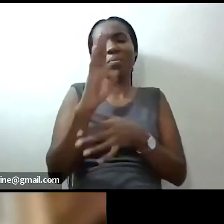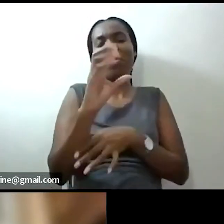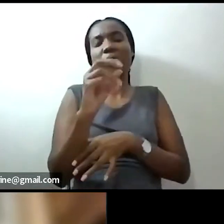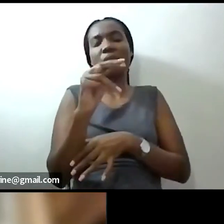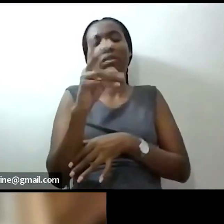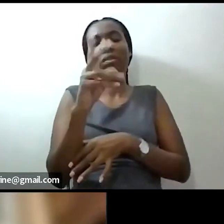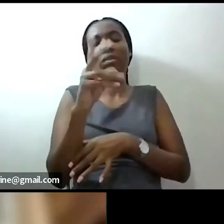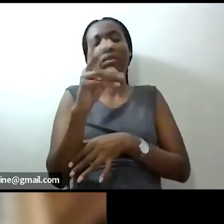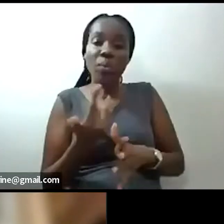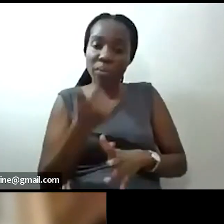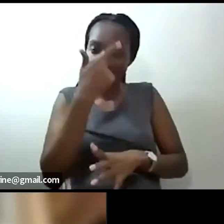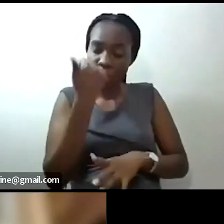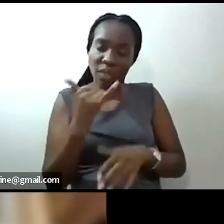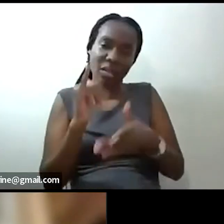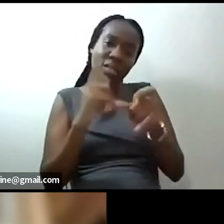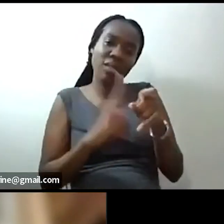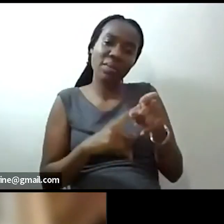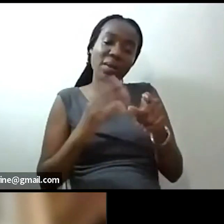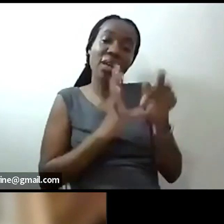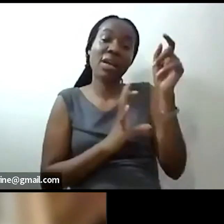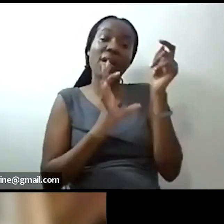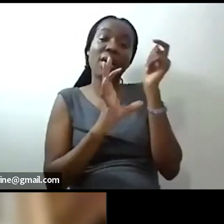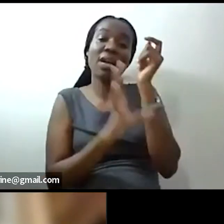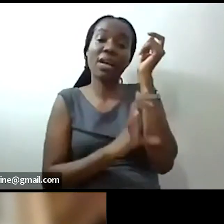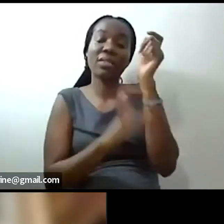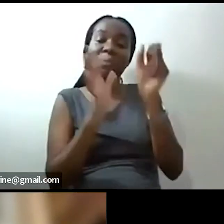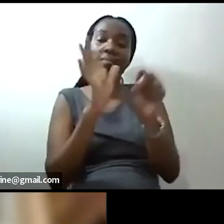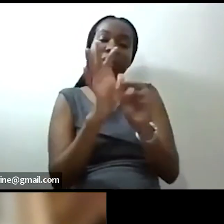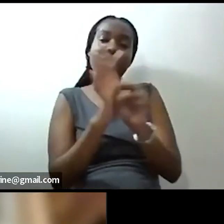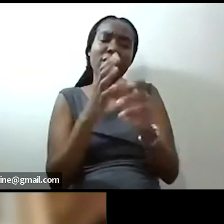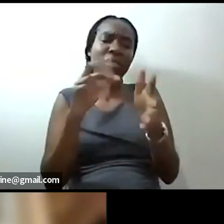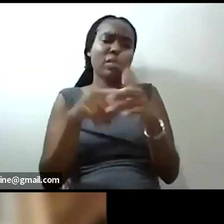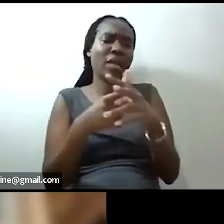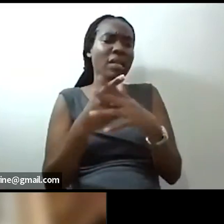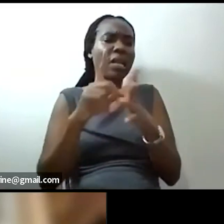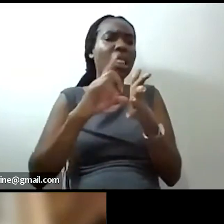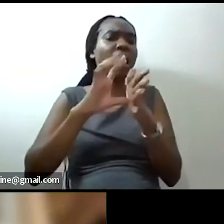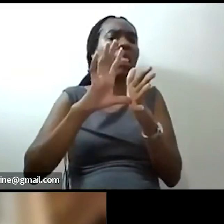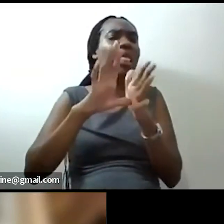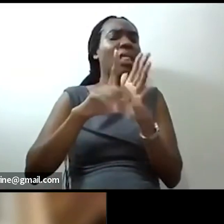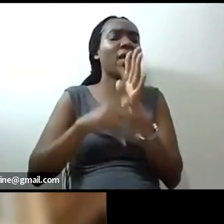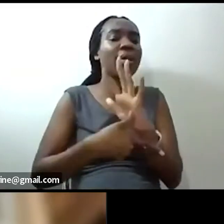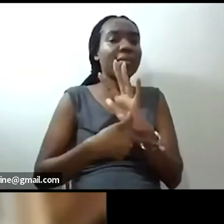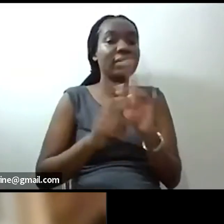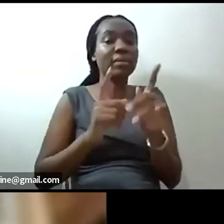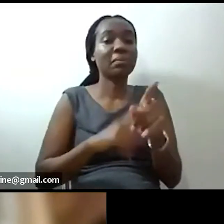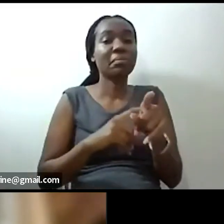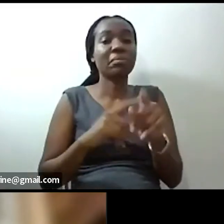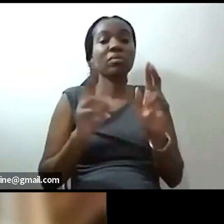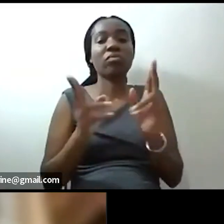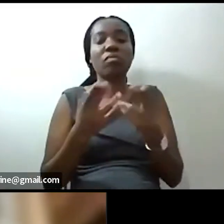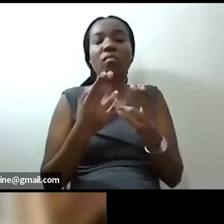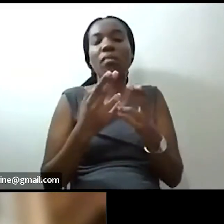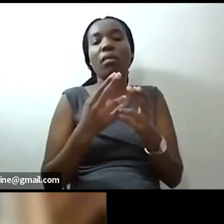because even many countries started later to transact in bonds. So they didn't start